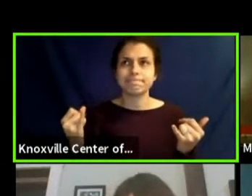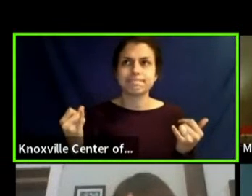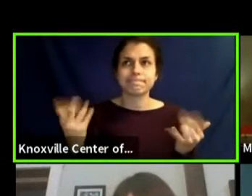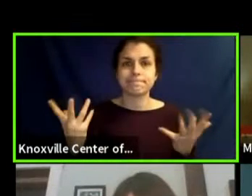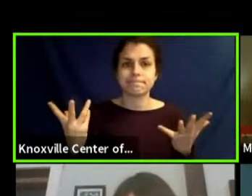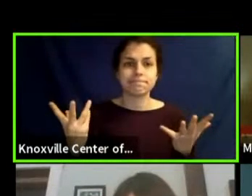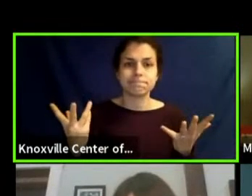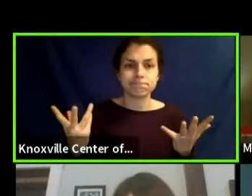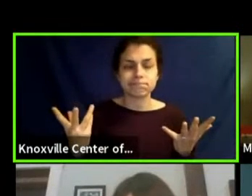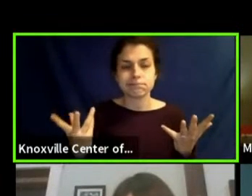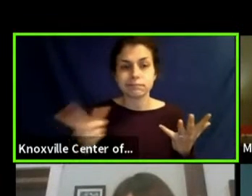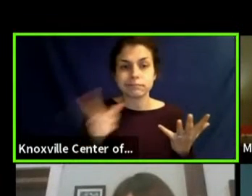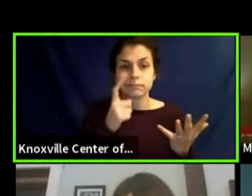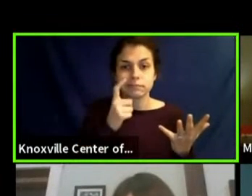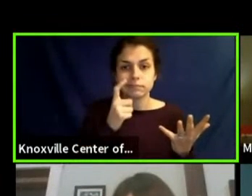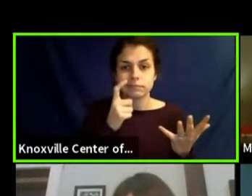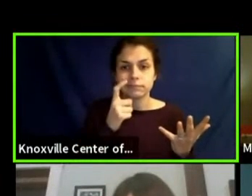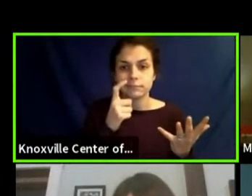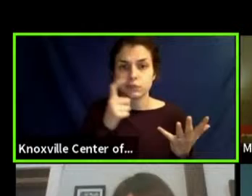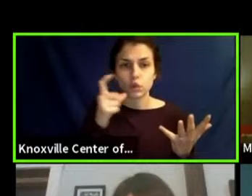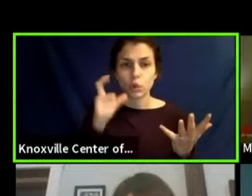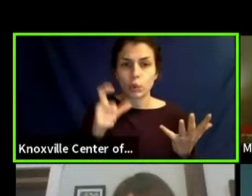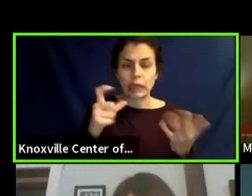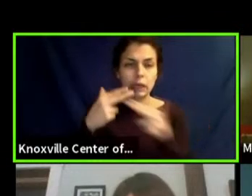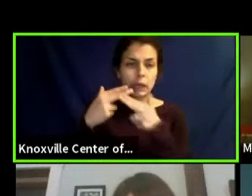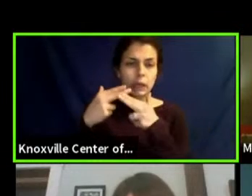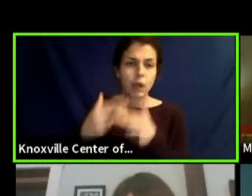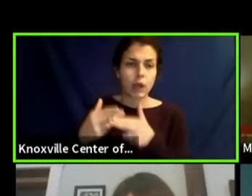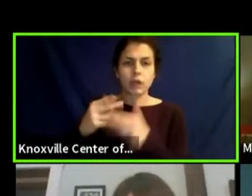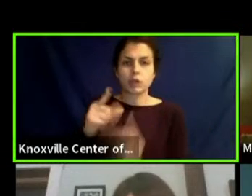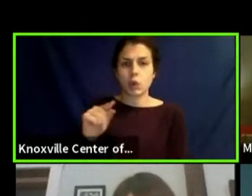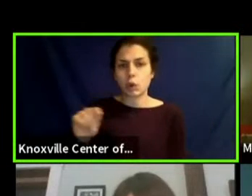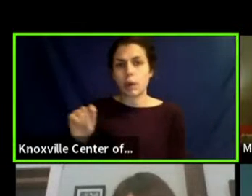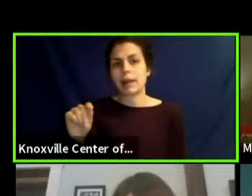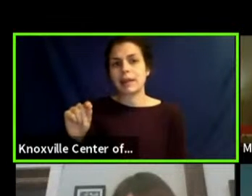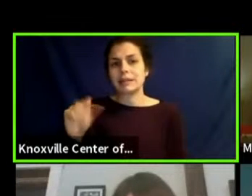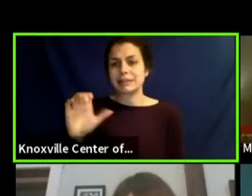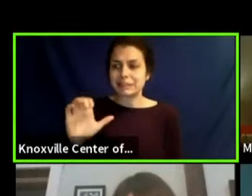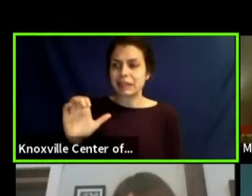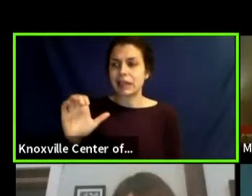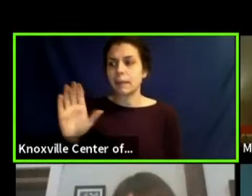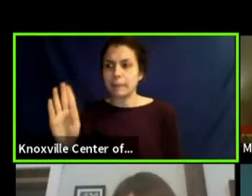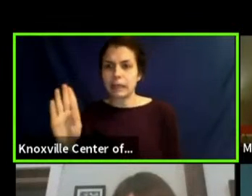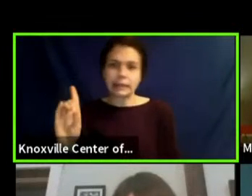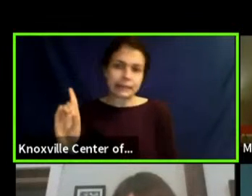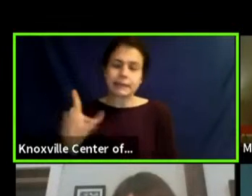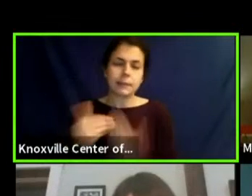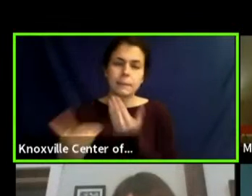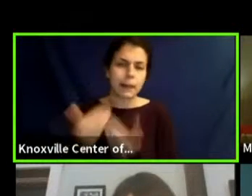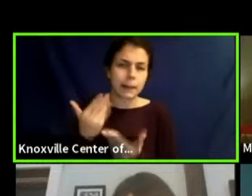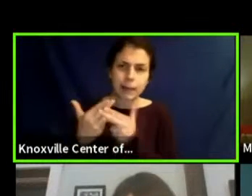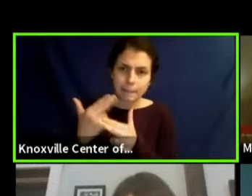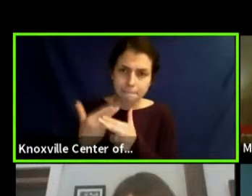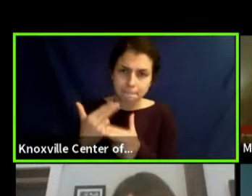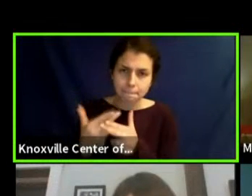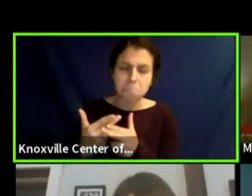need to take it up as 2020-C or D. You can call it whatever you want, but presumably you would now